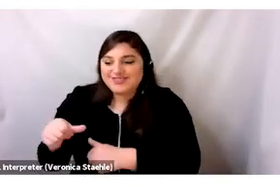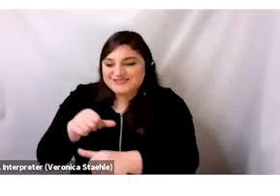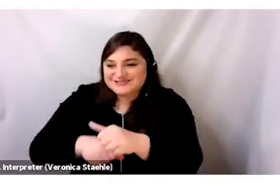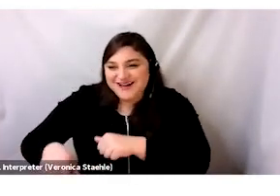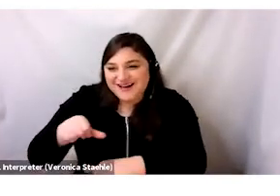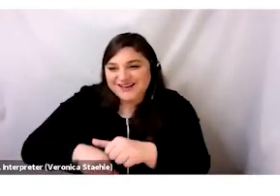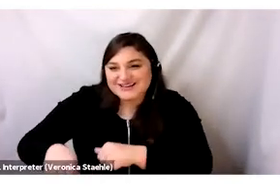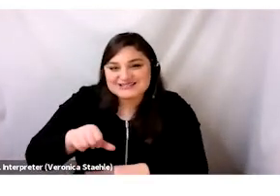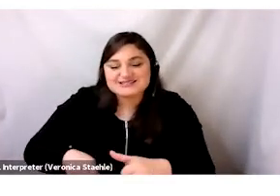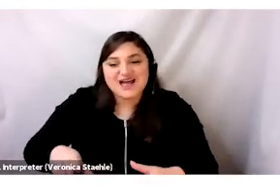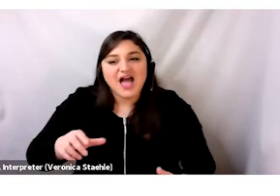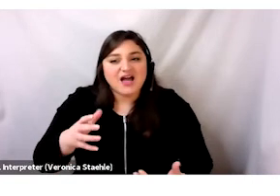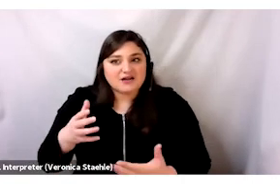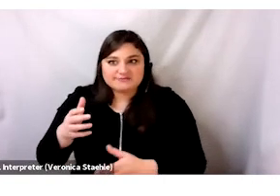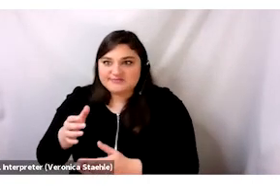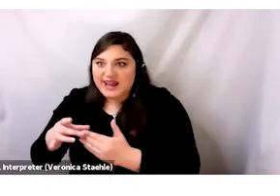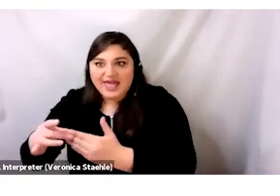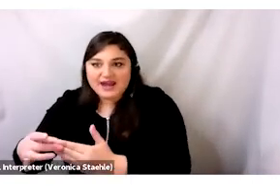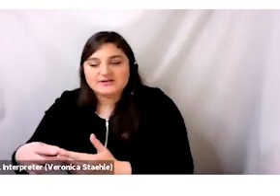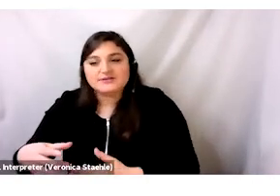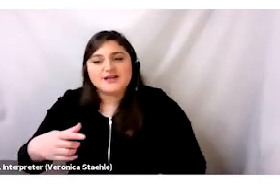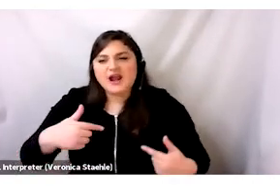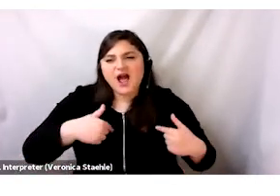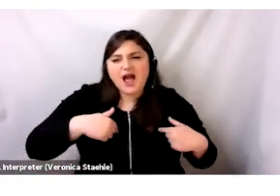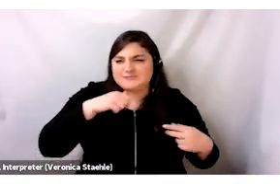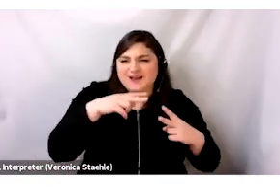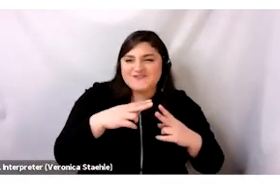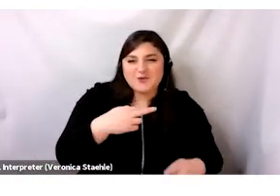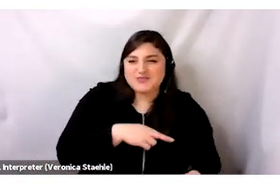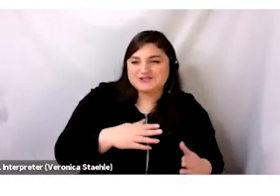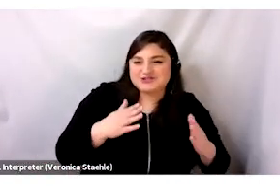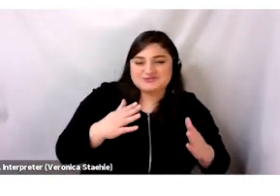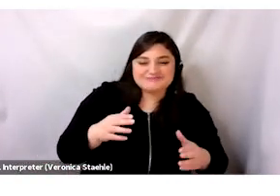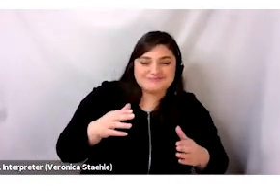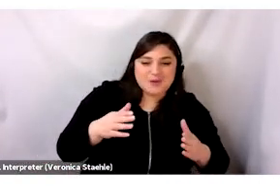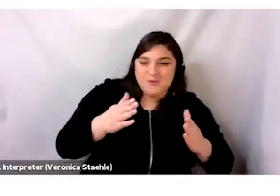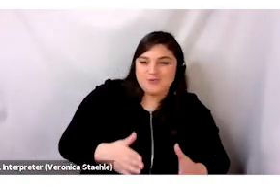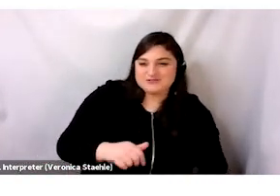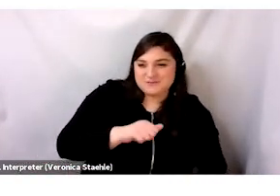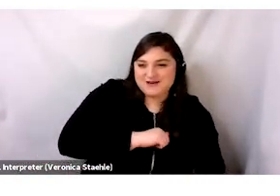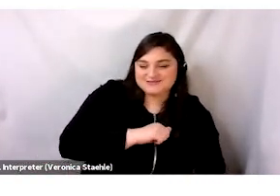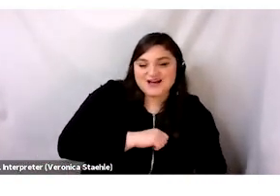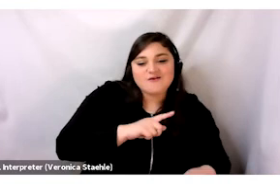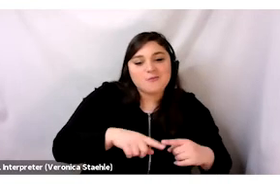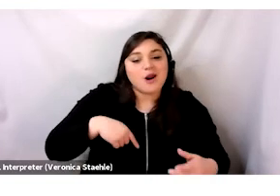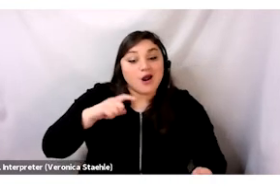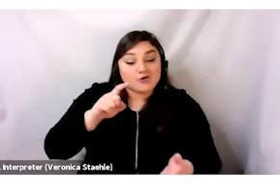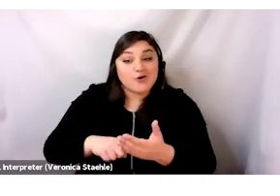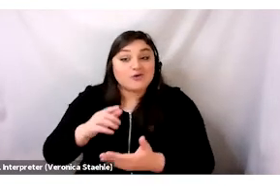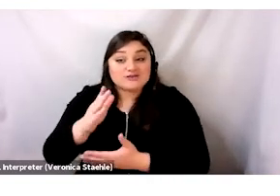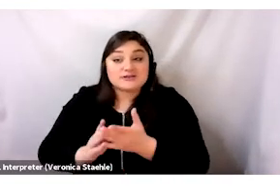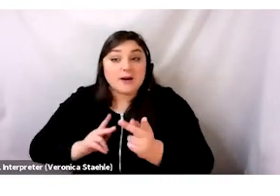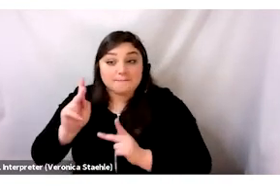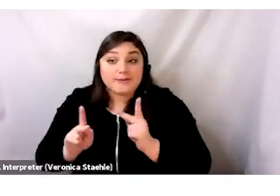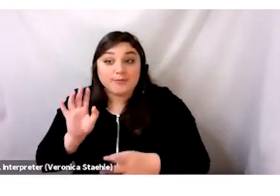science based. And not religious at all. But in recent years, some